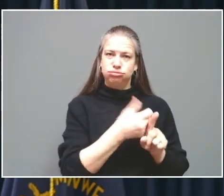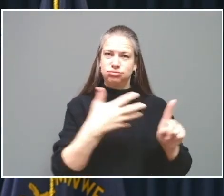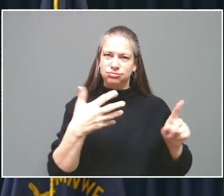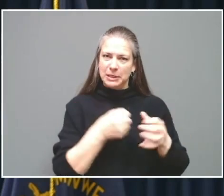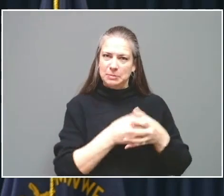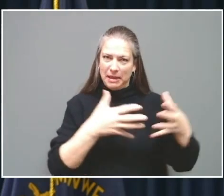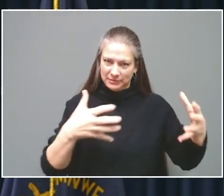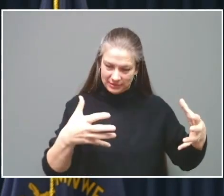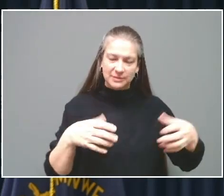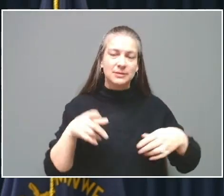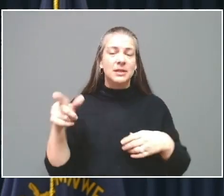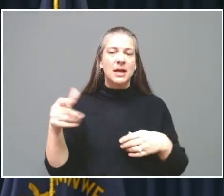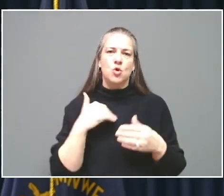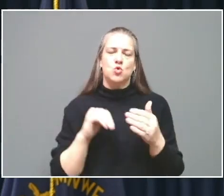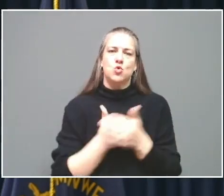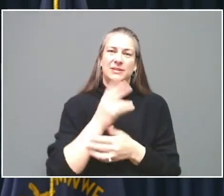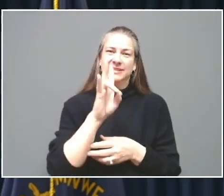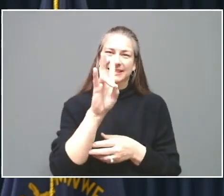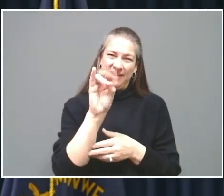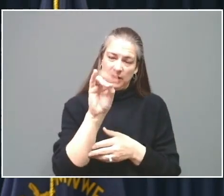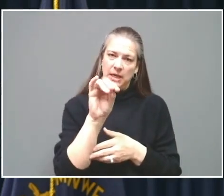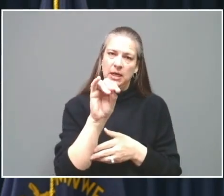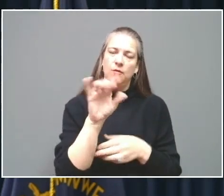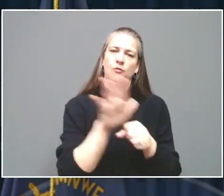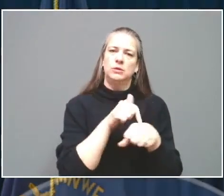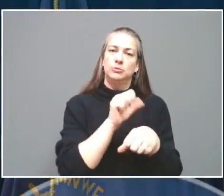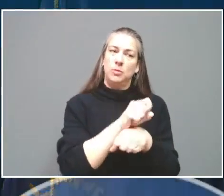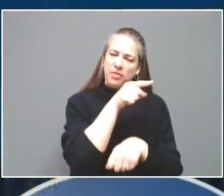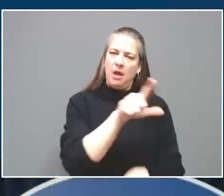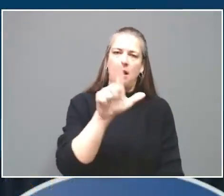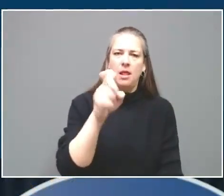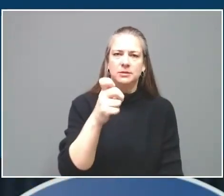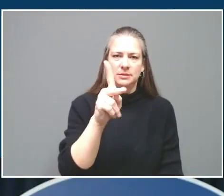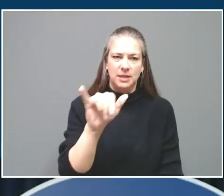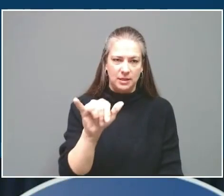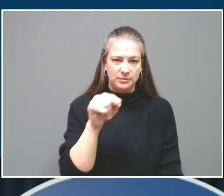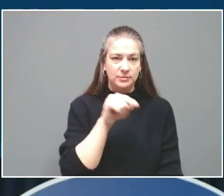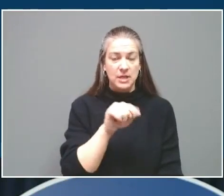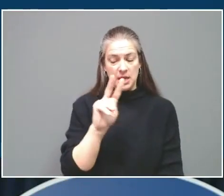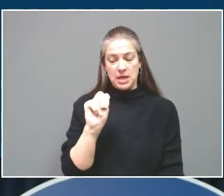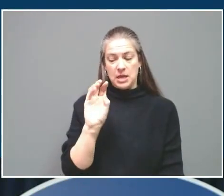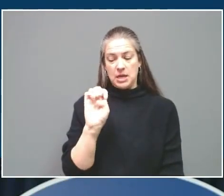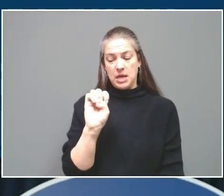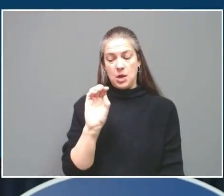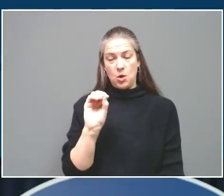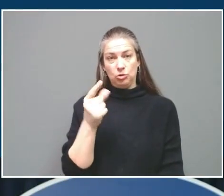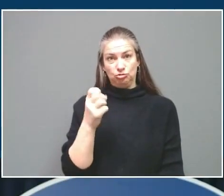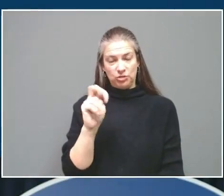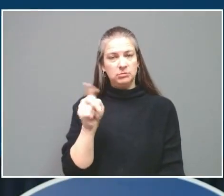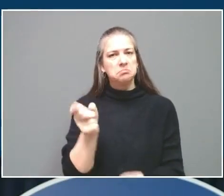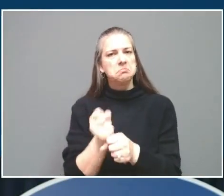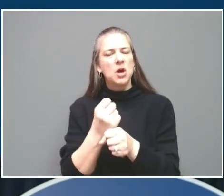creating 70 new full-time jobs in Lexington, Kentucky. Neogen is a leading manufacturer of animal and food